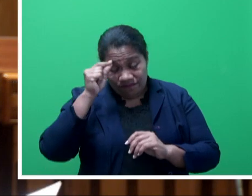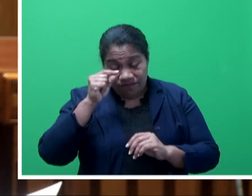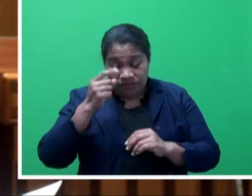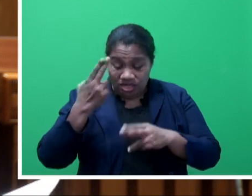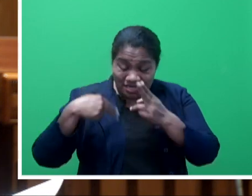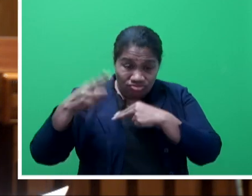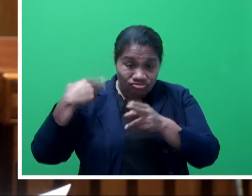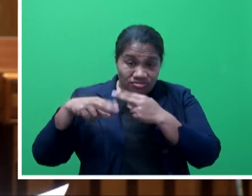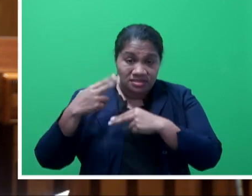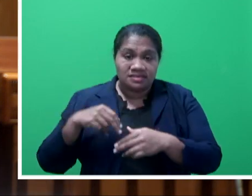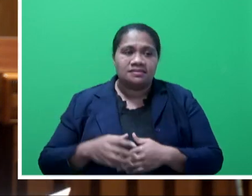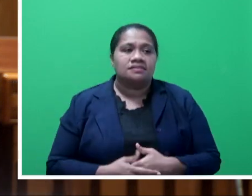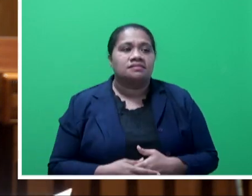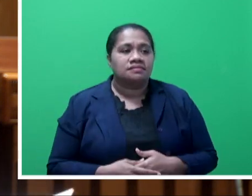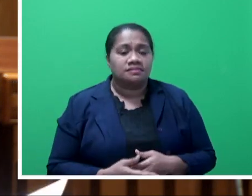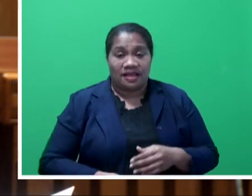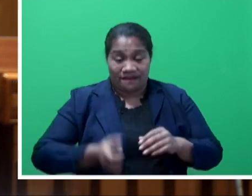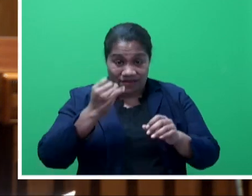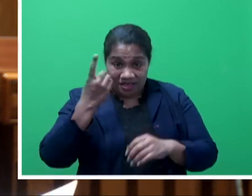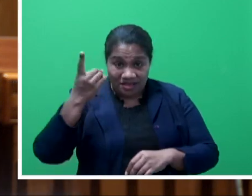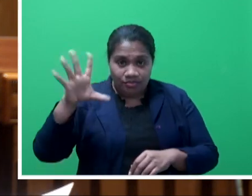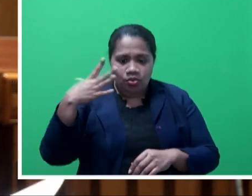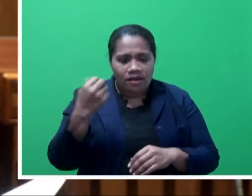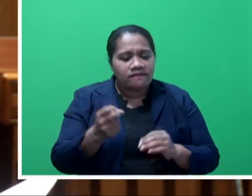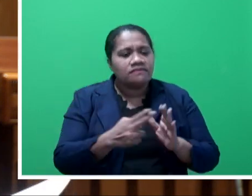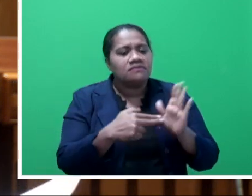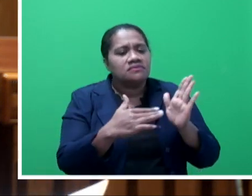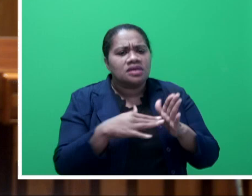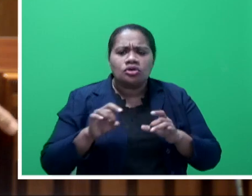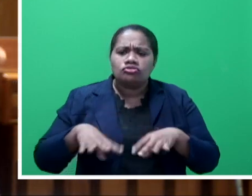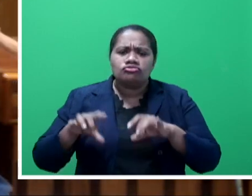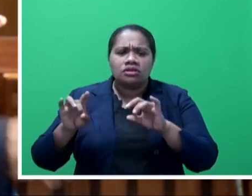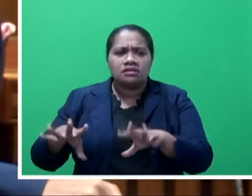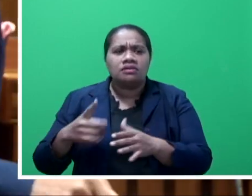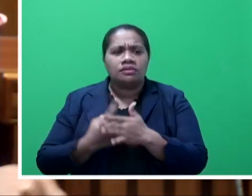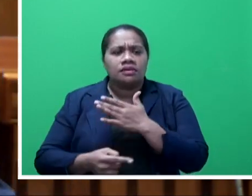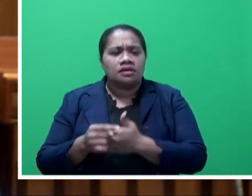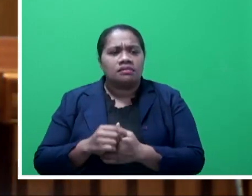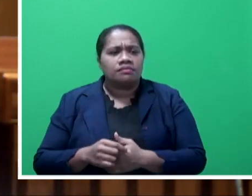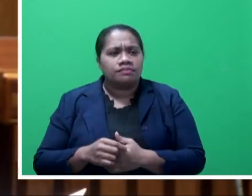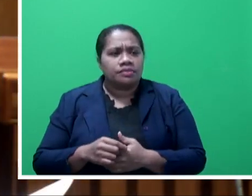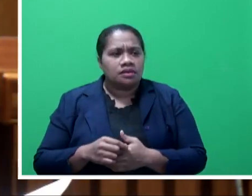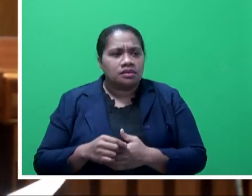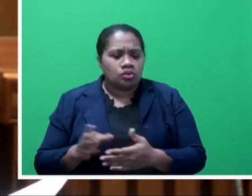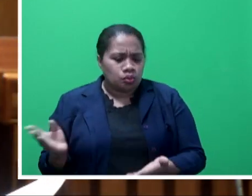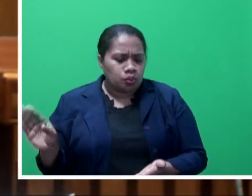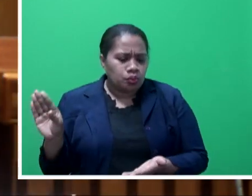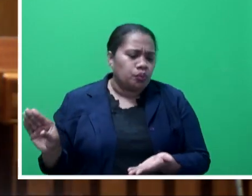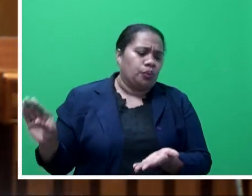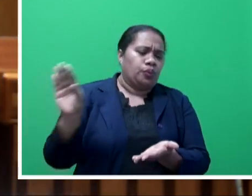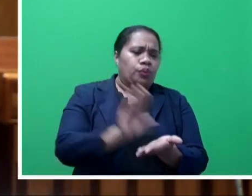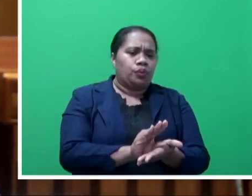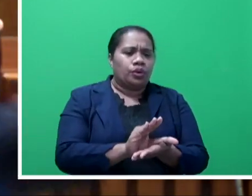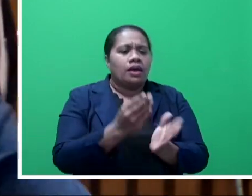post-independence, we have New Zealand and Australia giving direct budget support, which means they